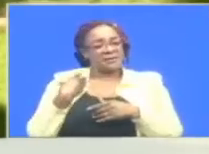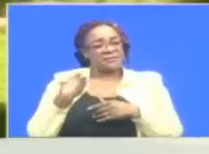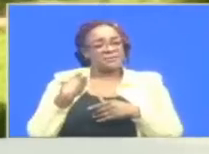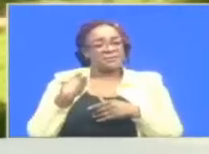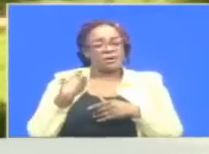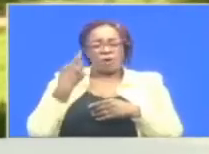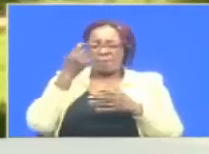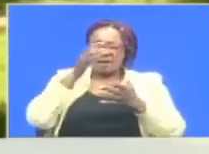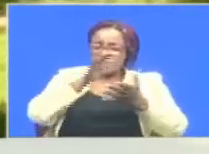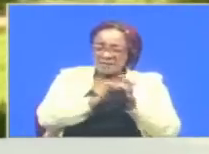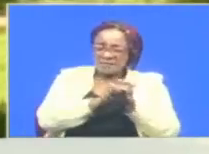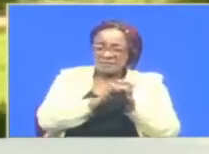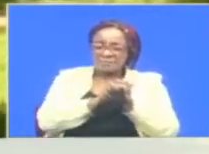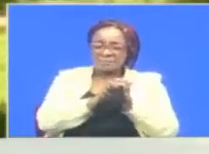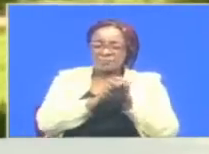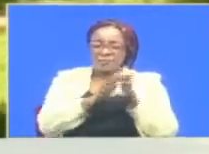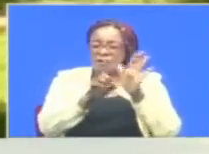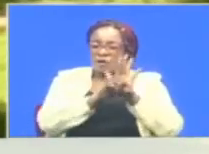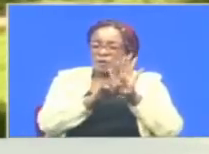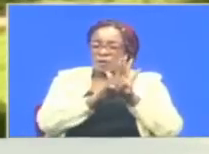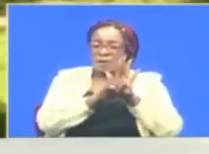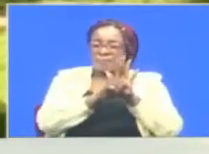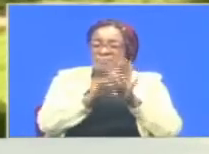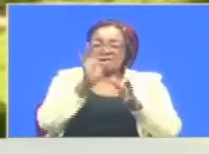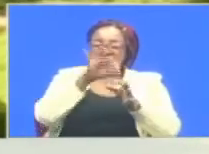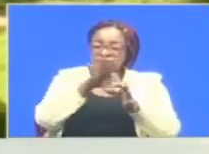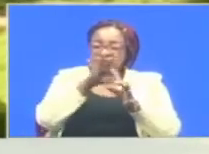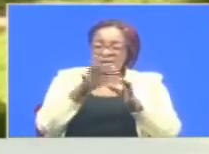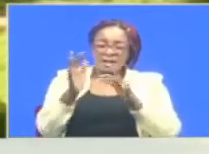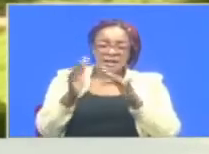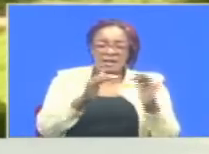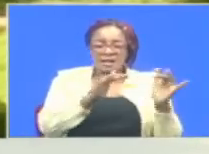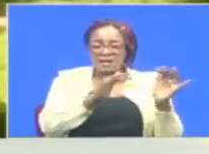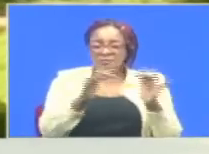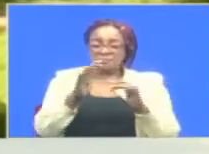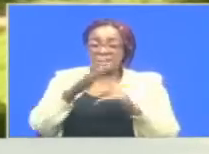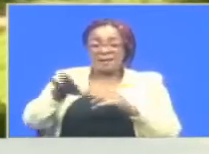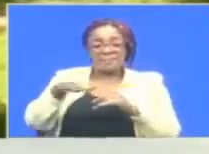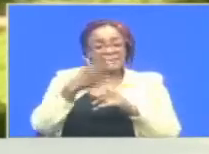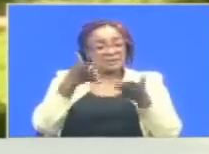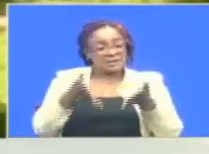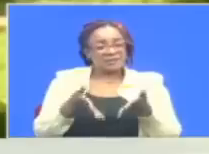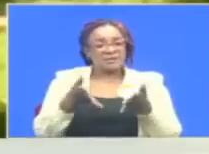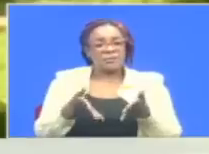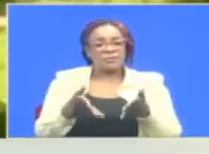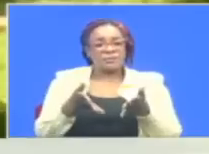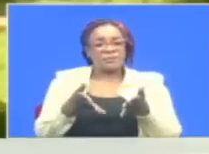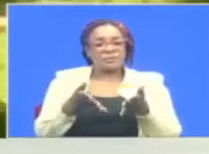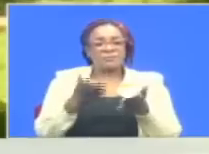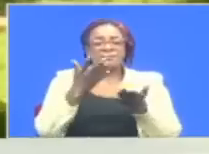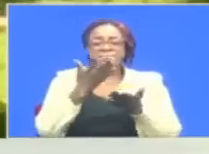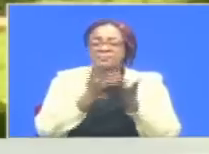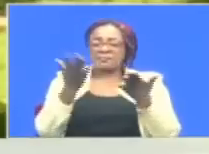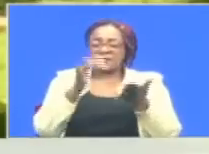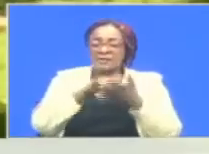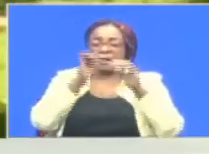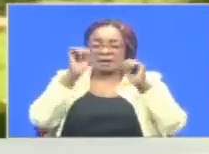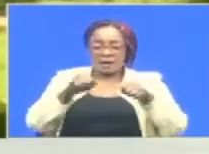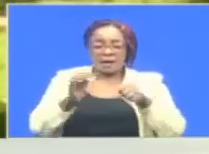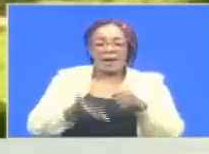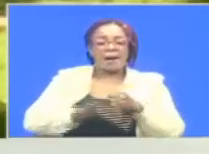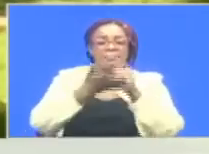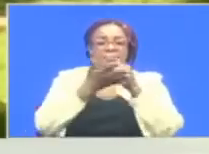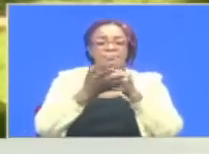the current law being voted on and debated in Parliament right now is something that will help in